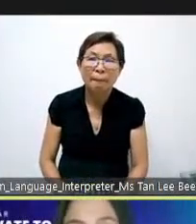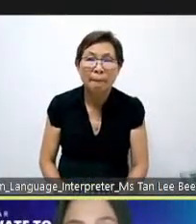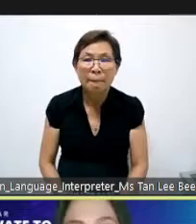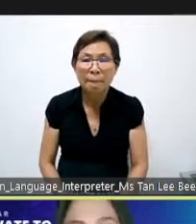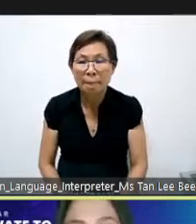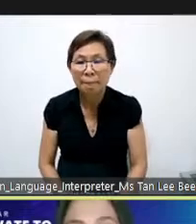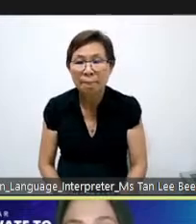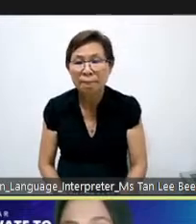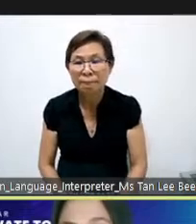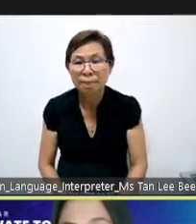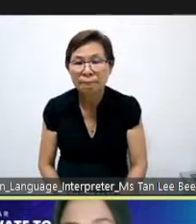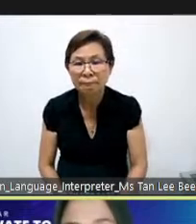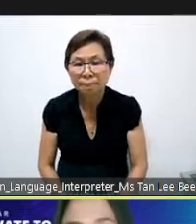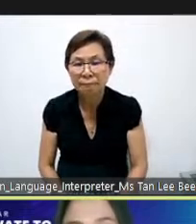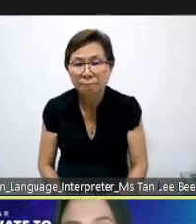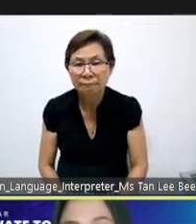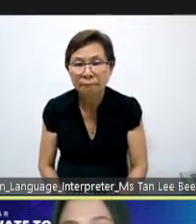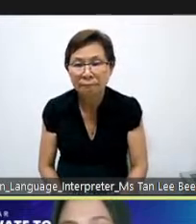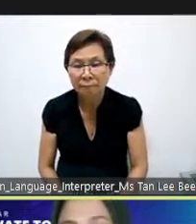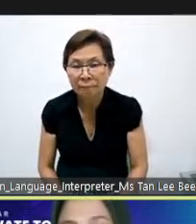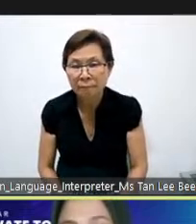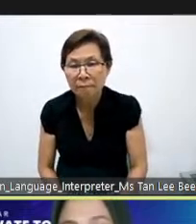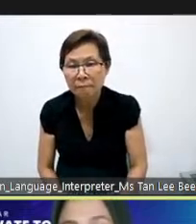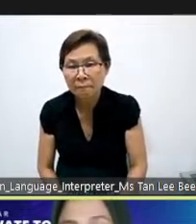There's see share screen.